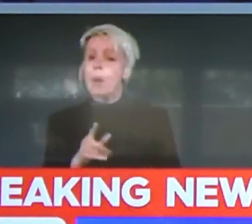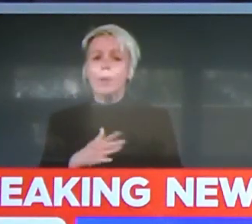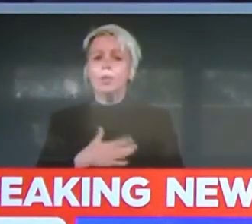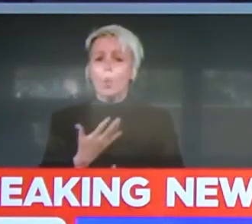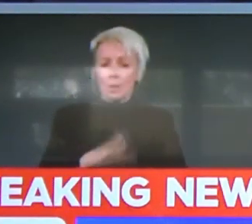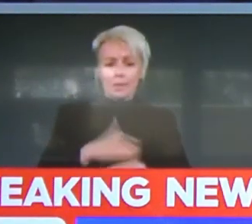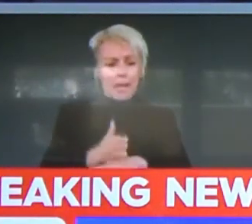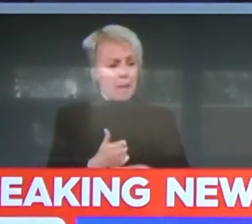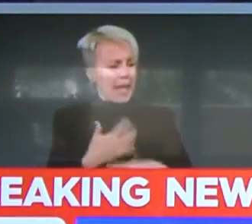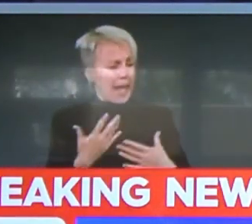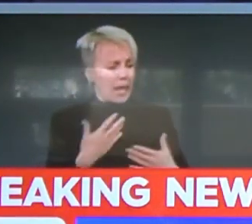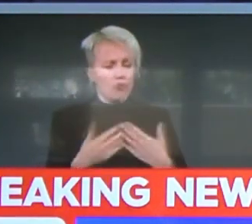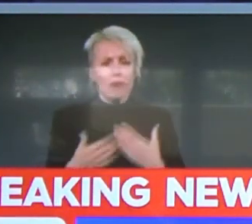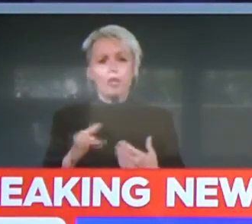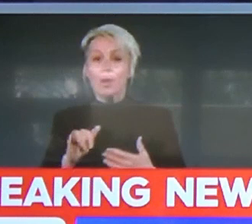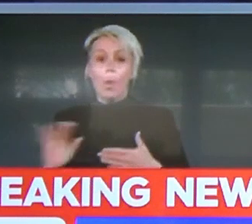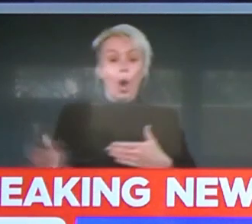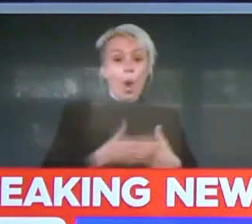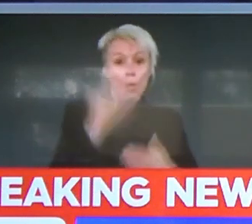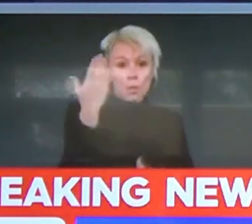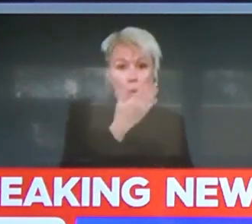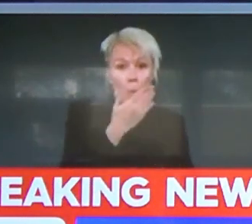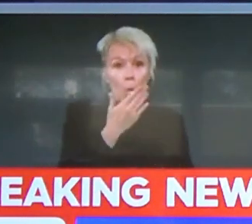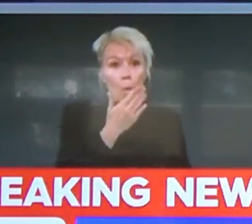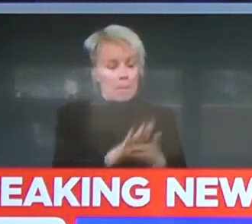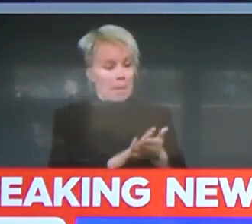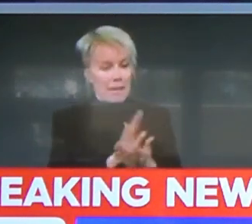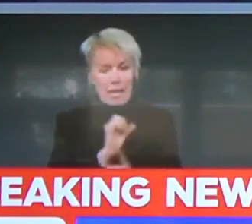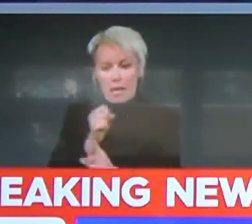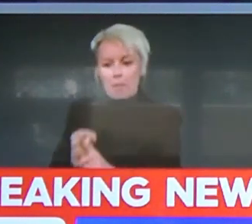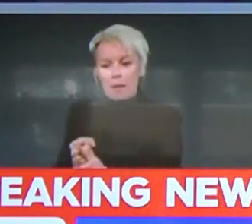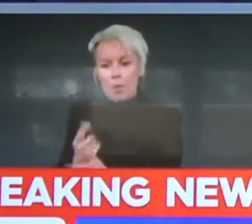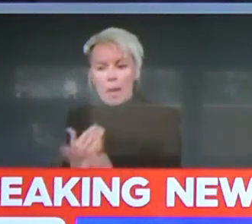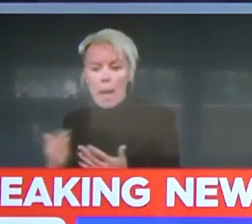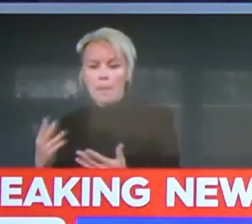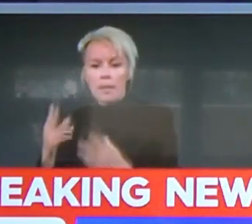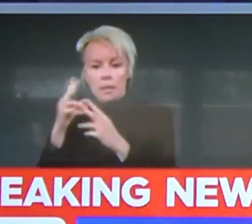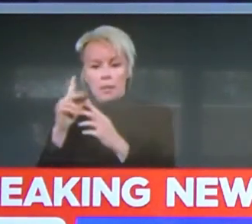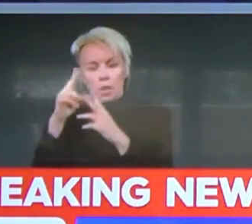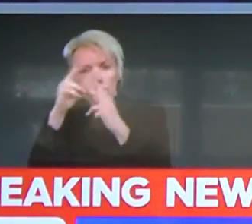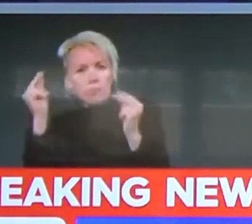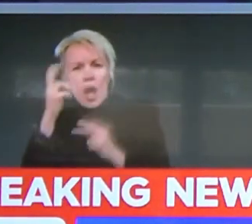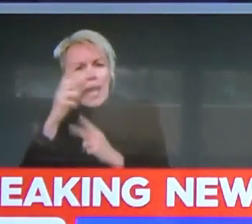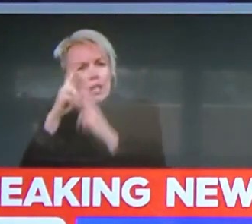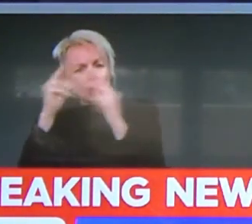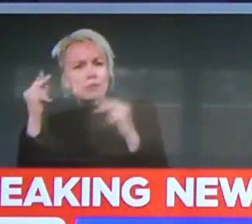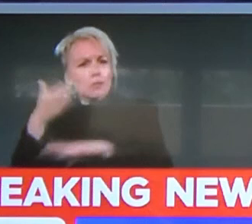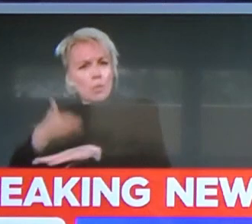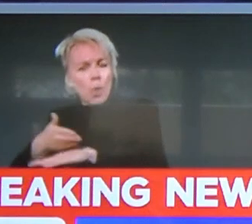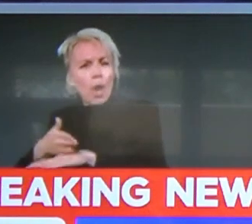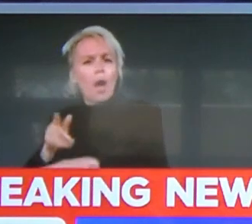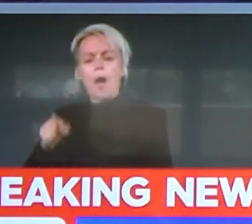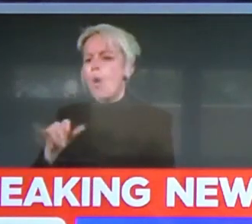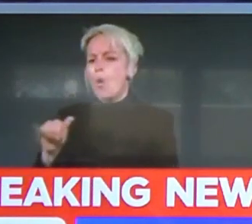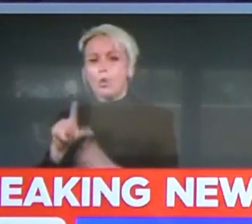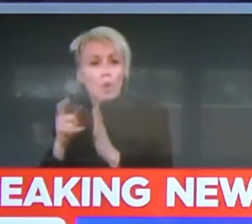society's ability to function and to deliver important services, whether that's aged care, whether it's education,